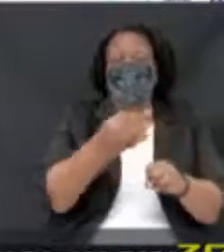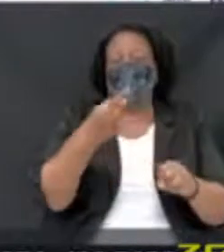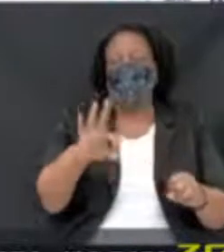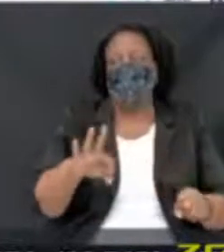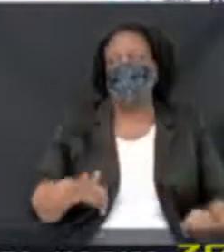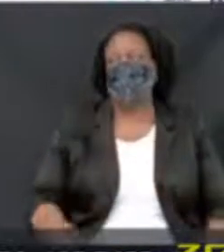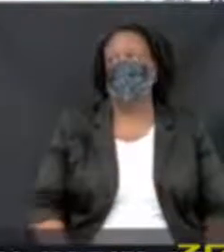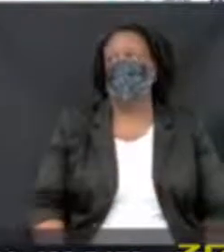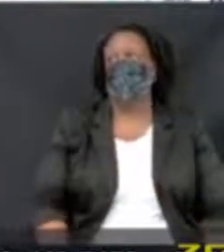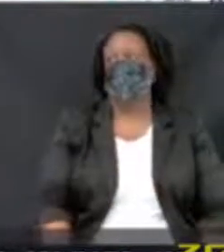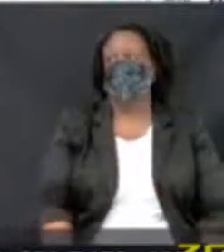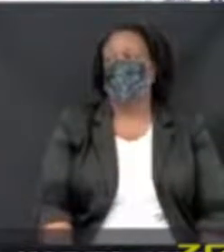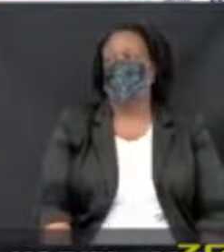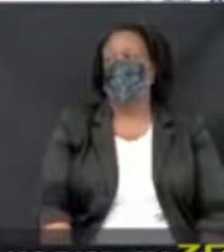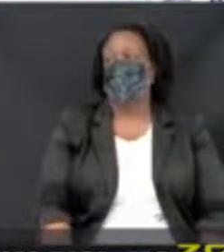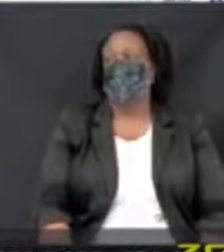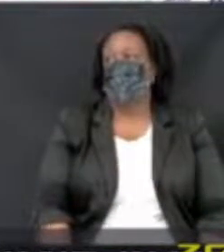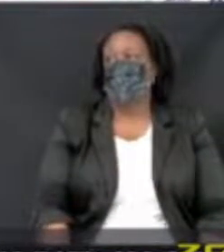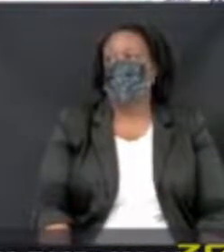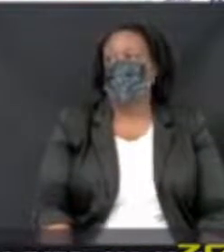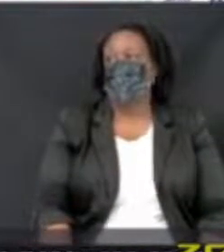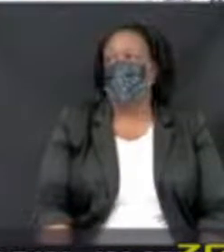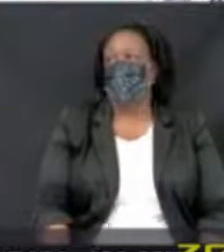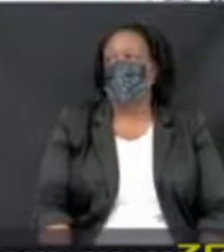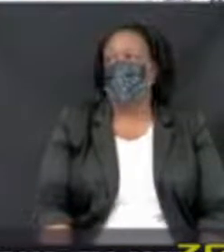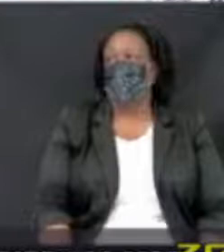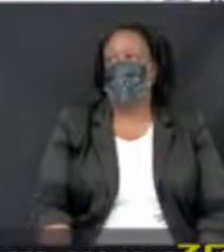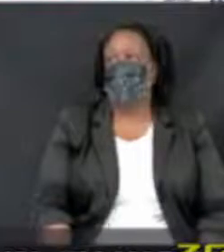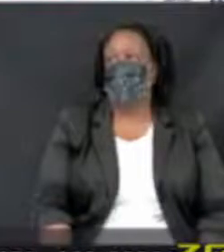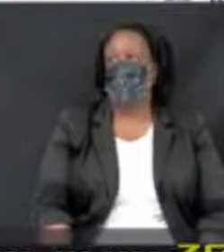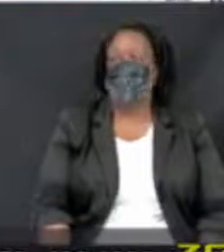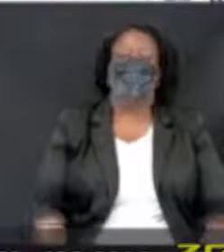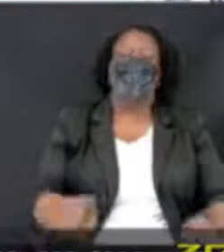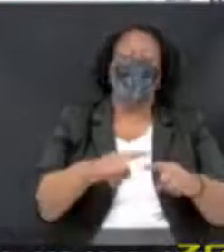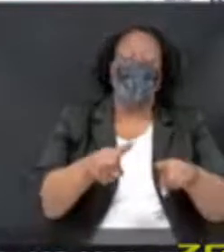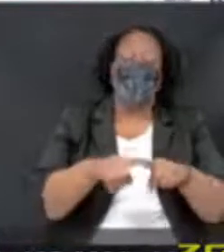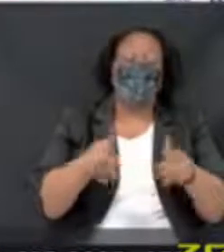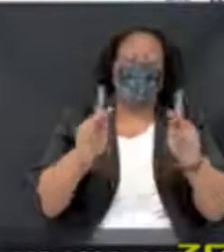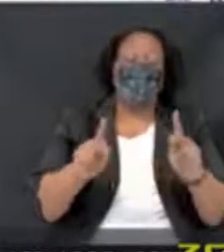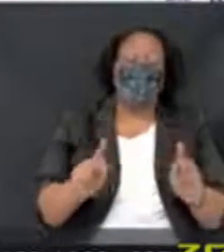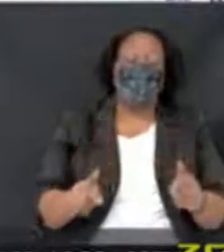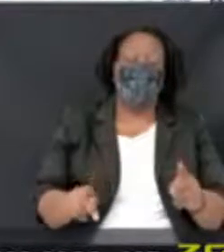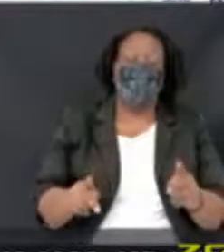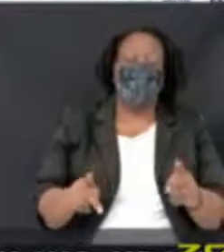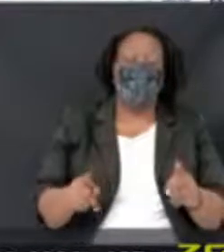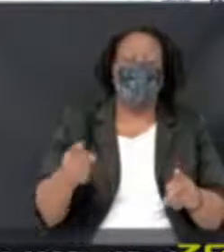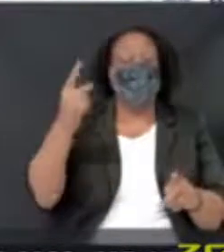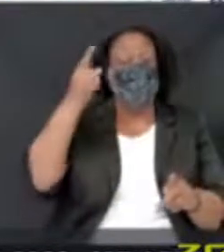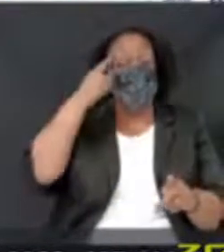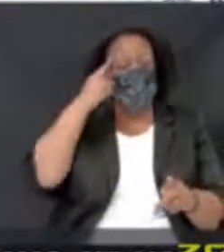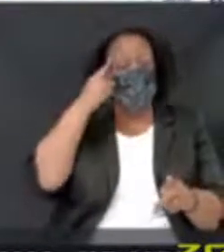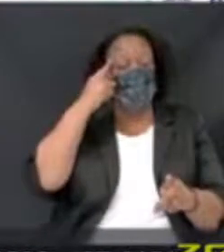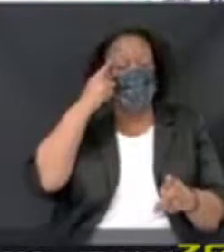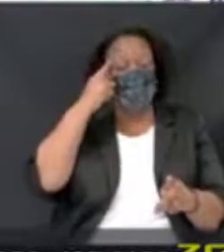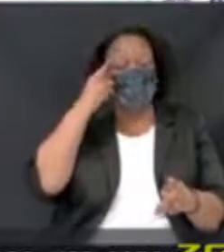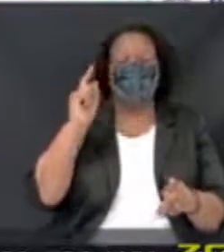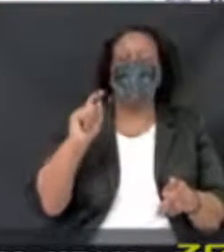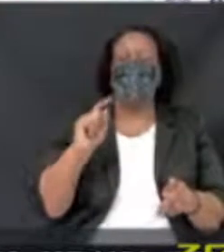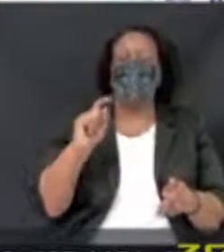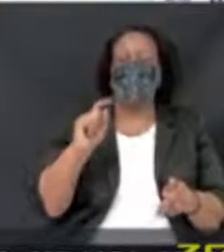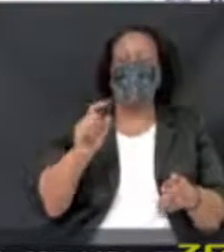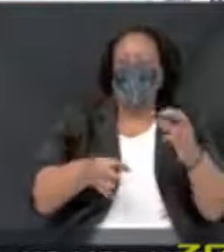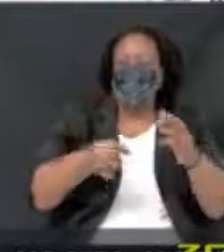guidance and advice on the submission made. After that is done, cabinet deliberates on the